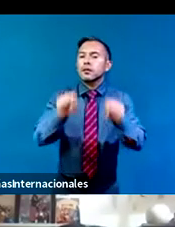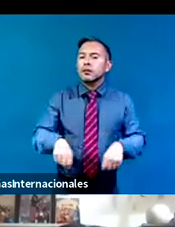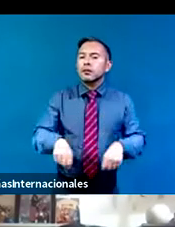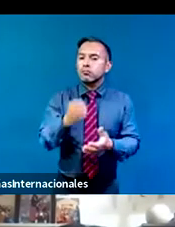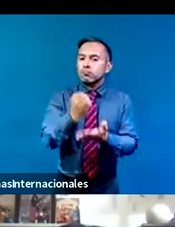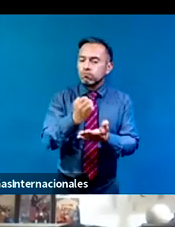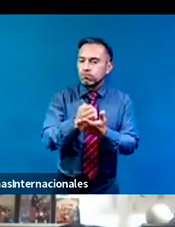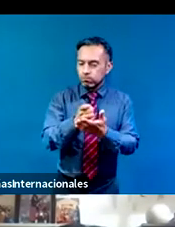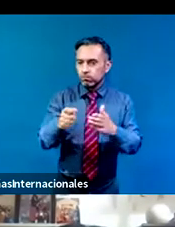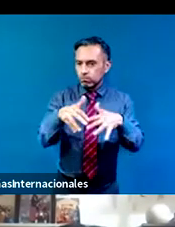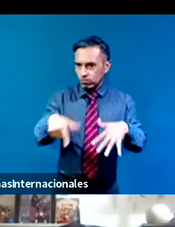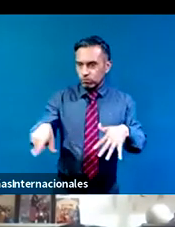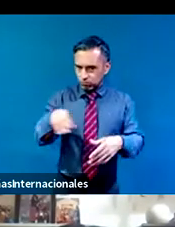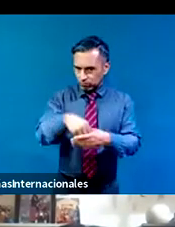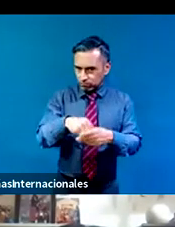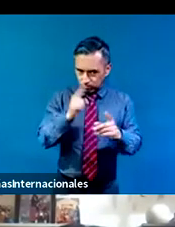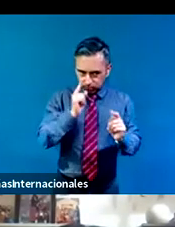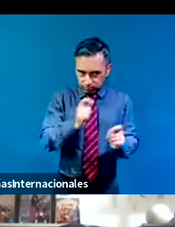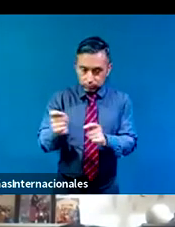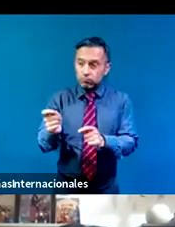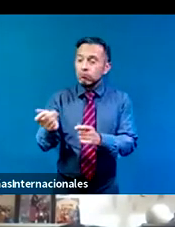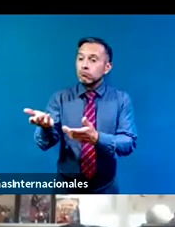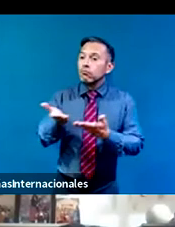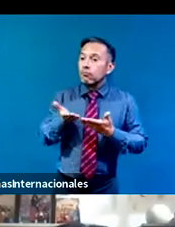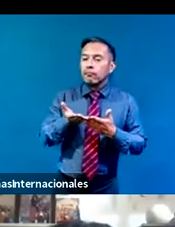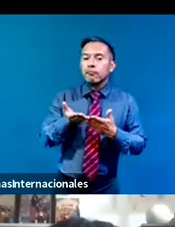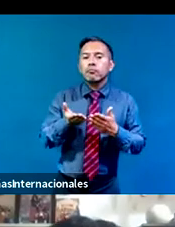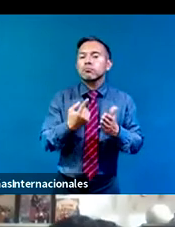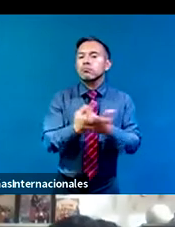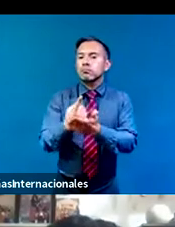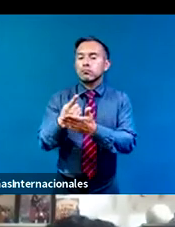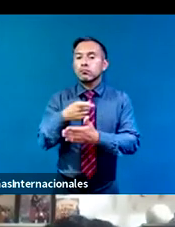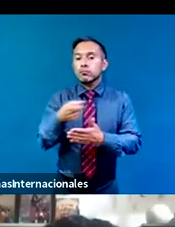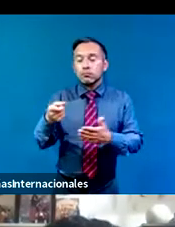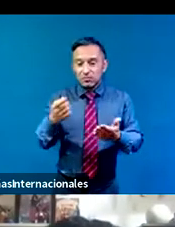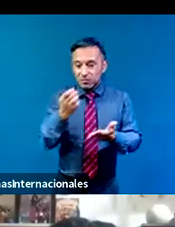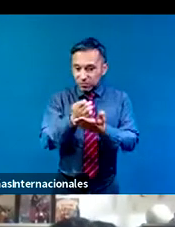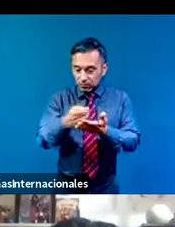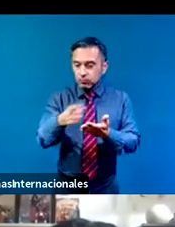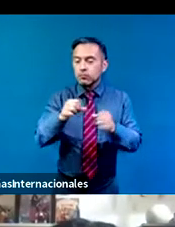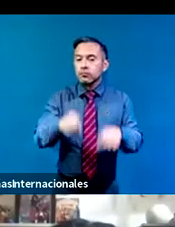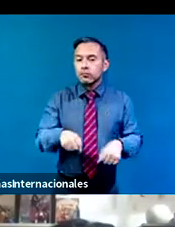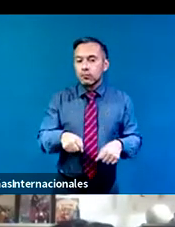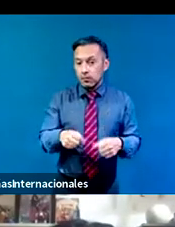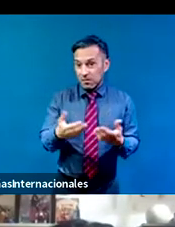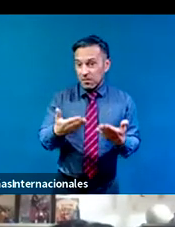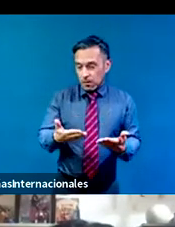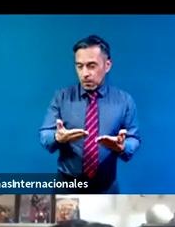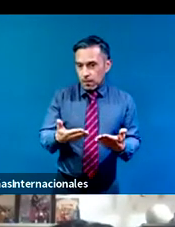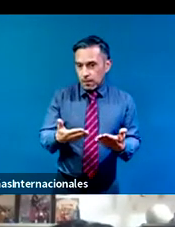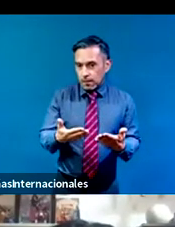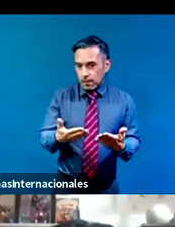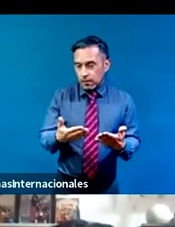all economies to learn from the gig economy in terms of thinking differently about the units of